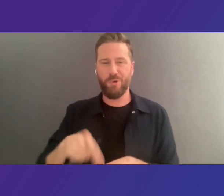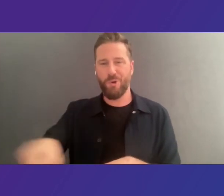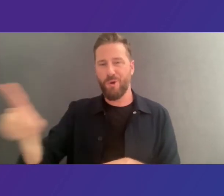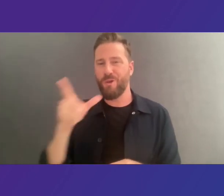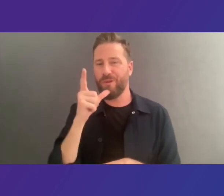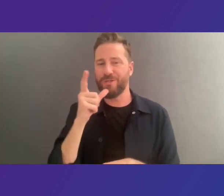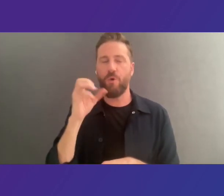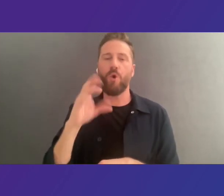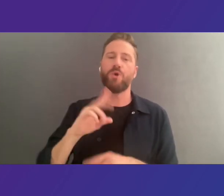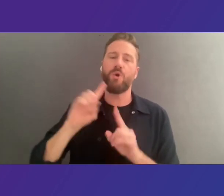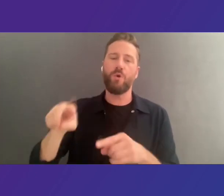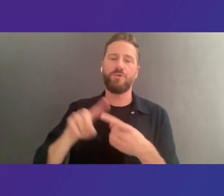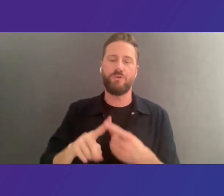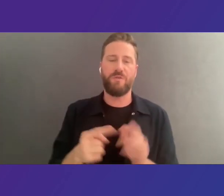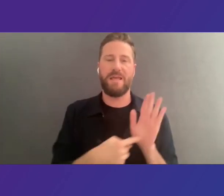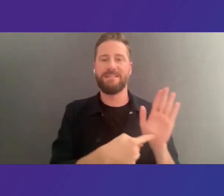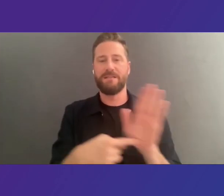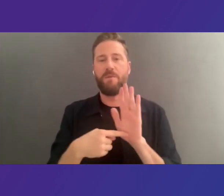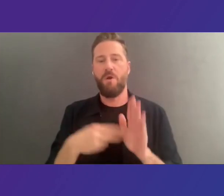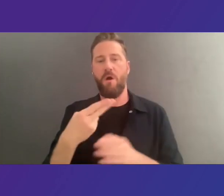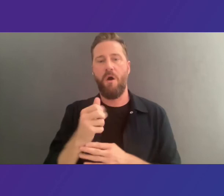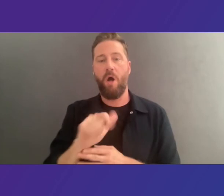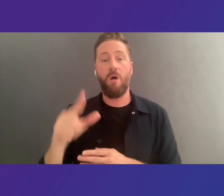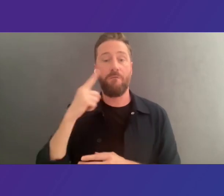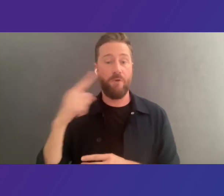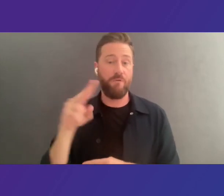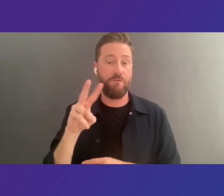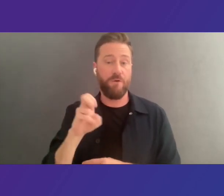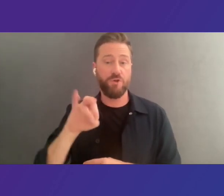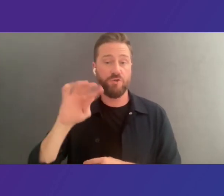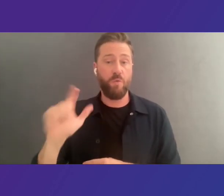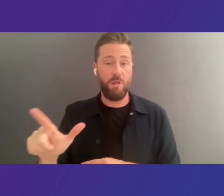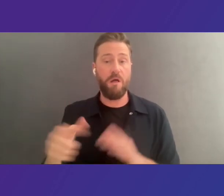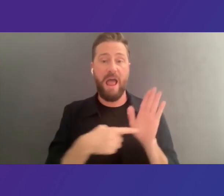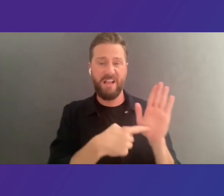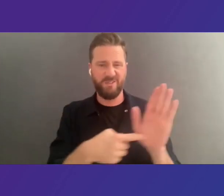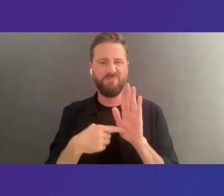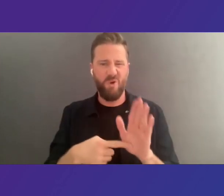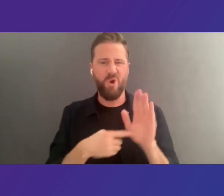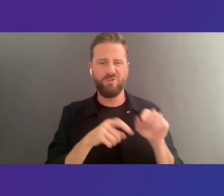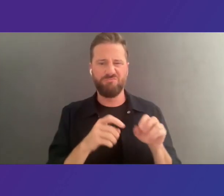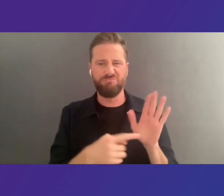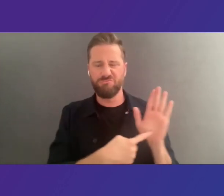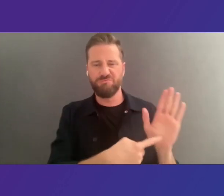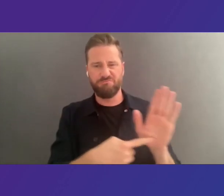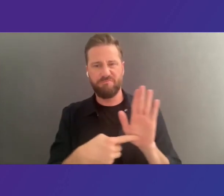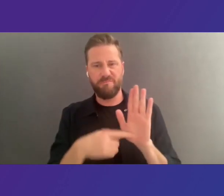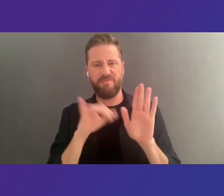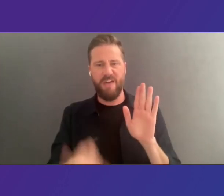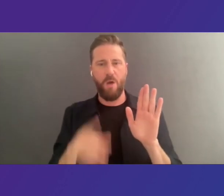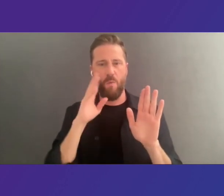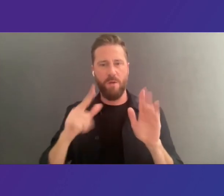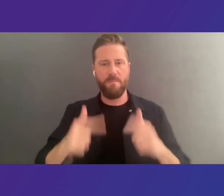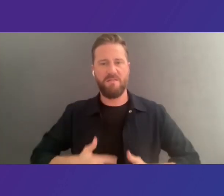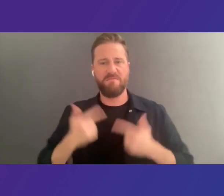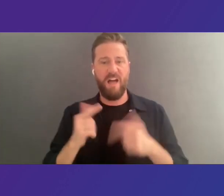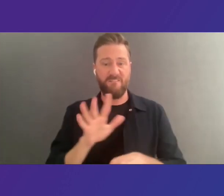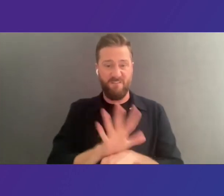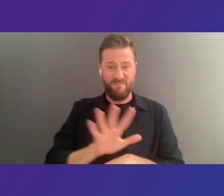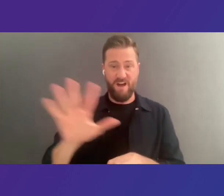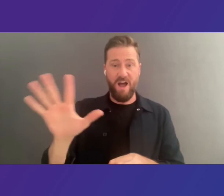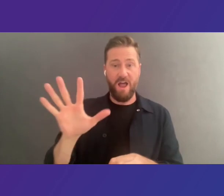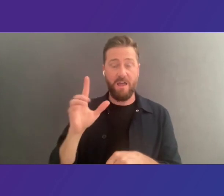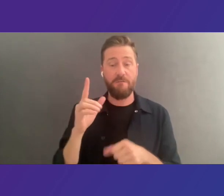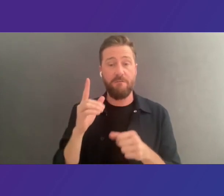exhibitor hall for the virtual expo showcase. The virtual expo showcase will also be live at 5 p.m. with